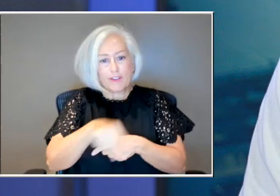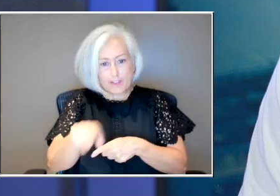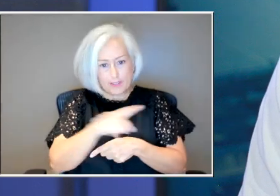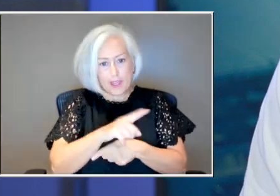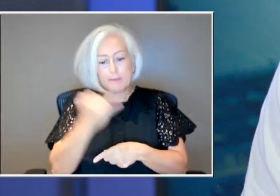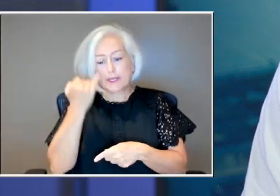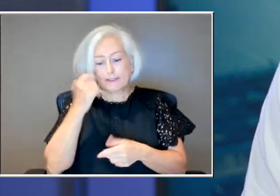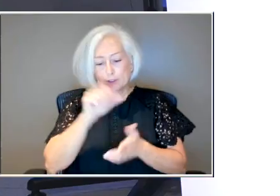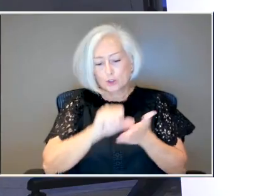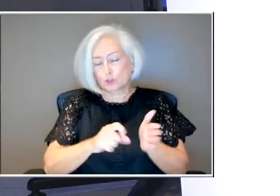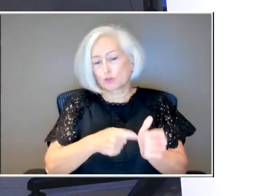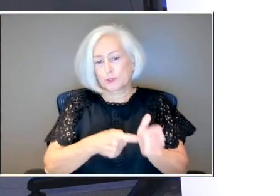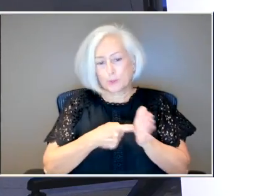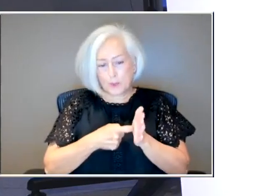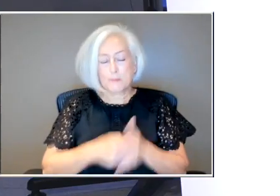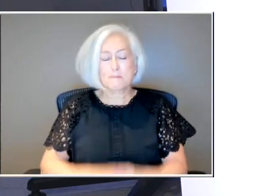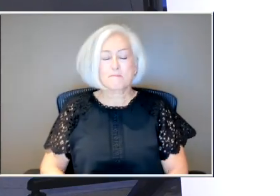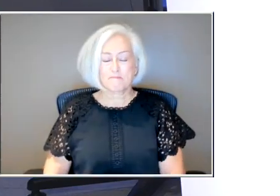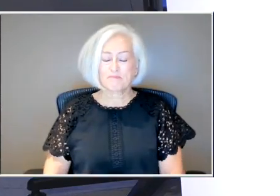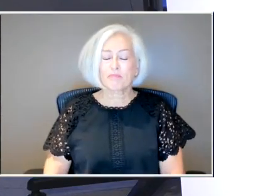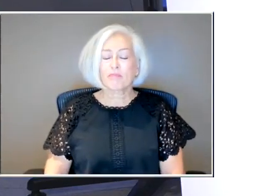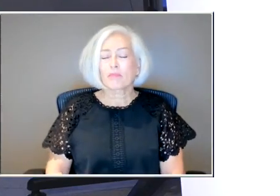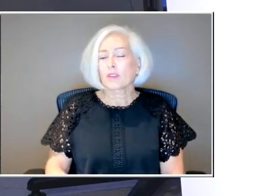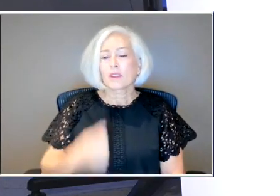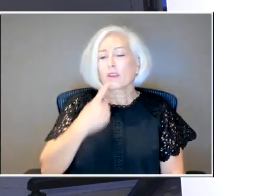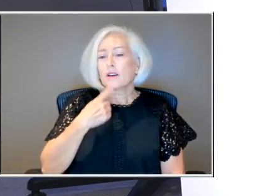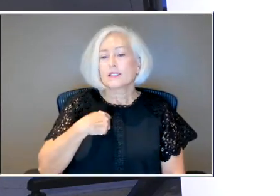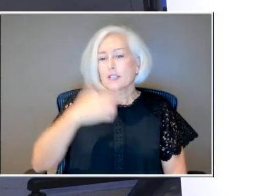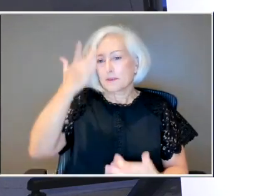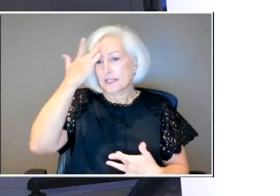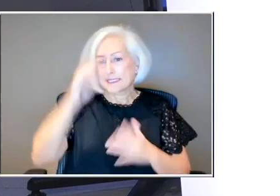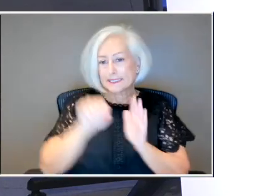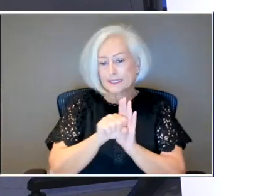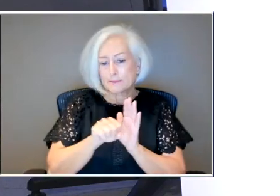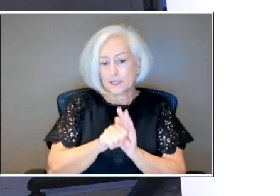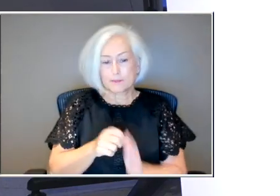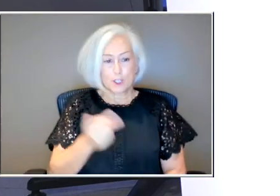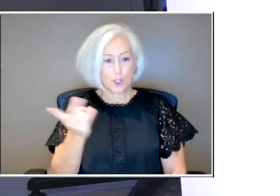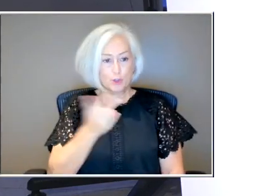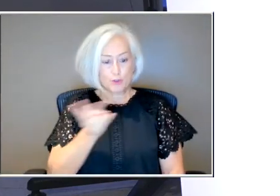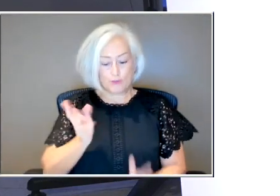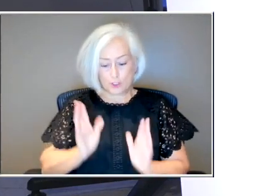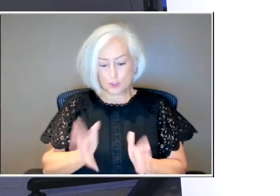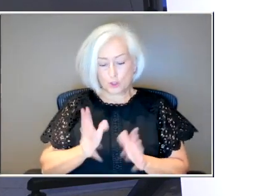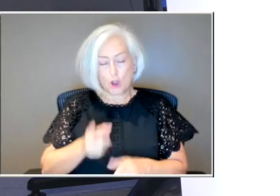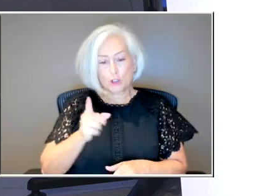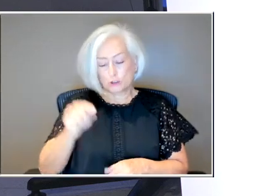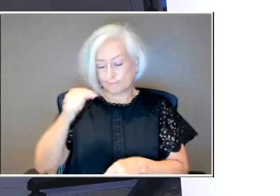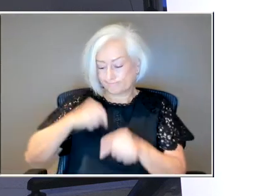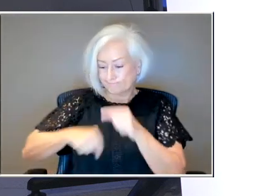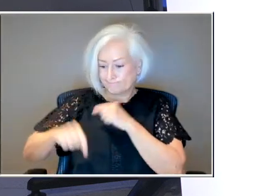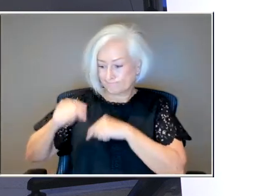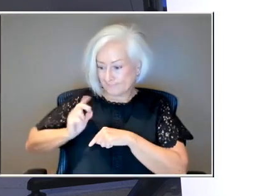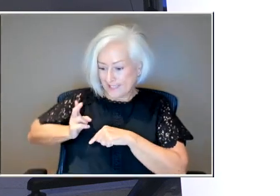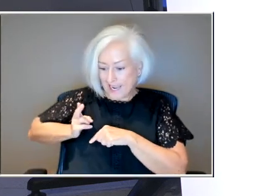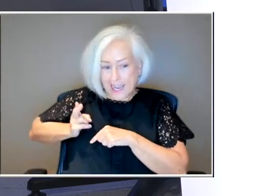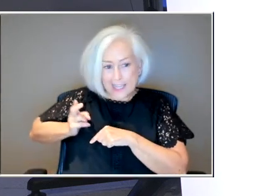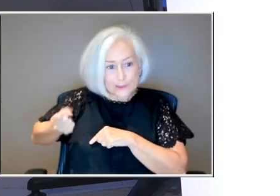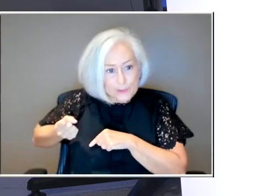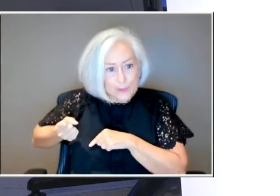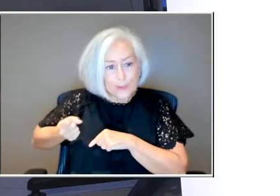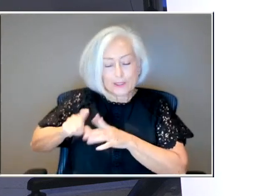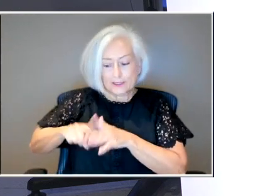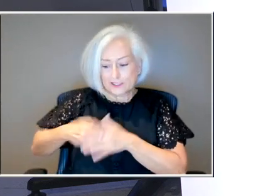kind of go from there. So let's talk symptoms. I mean, when you and I met, you went back to high school and you said it just kind of started from there. Take